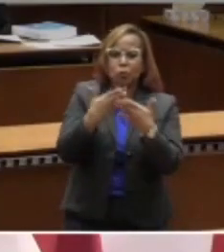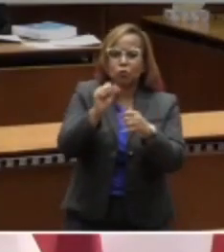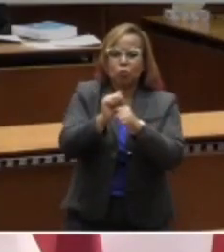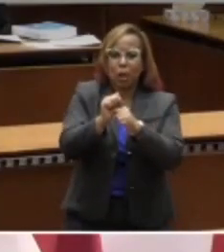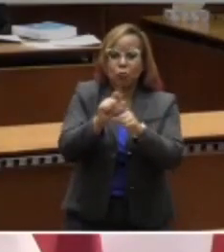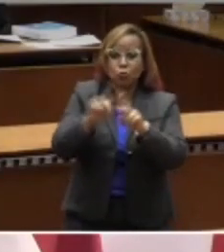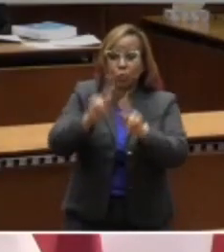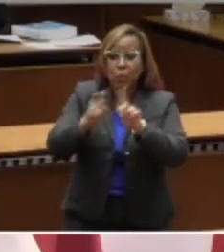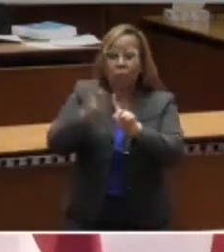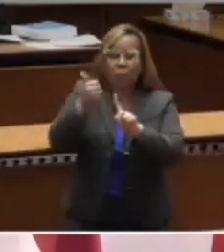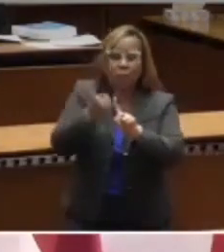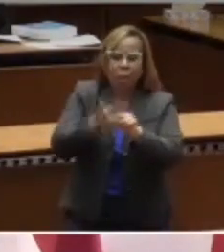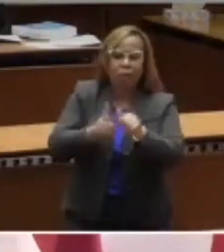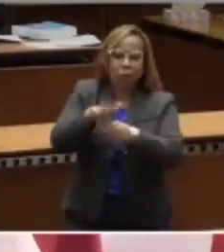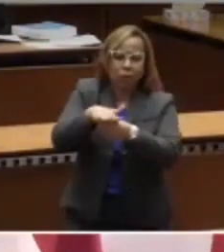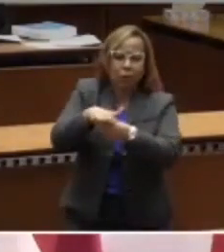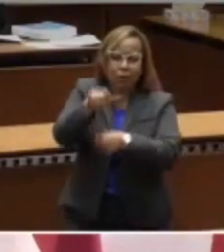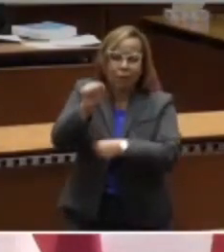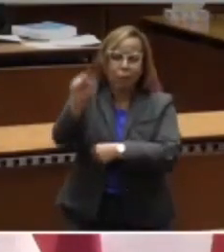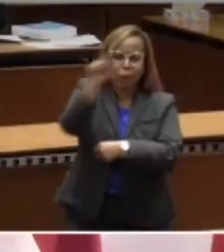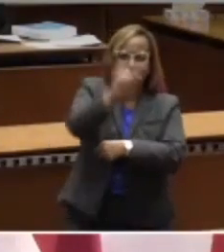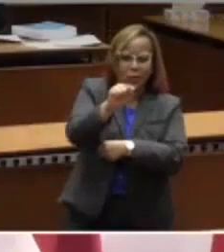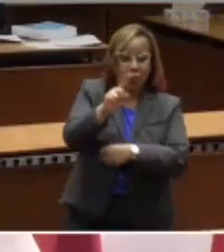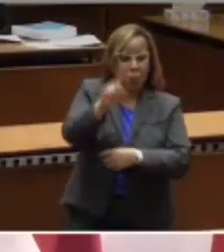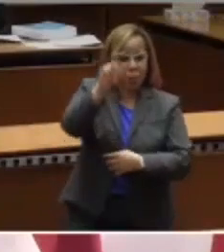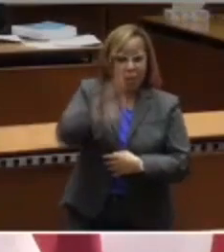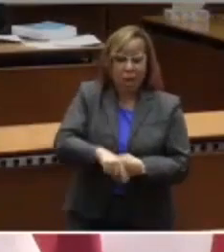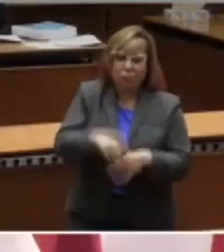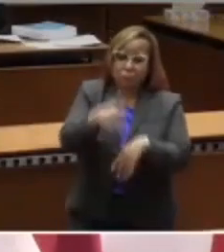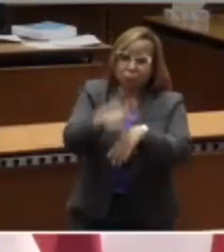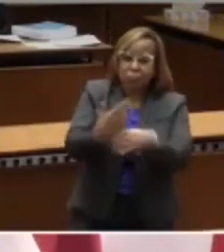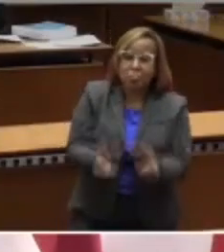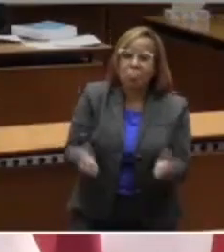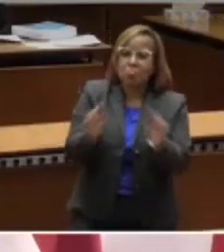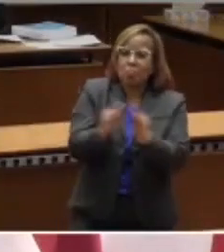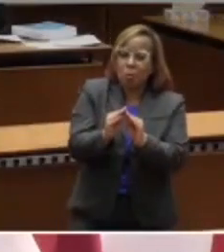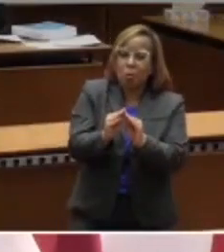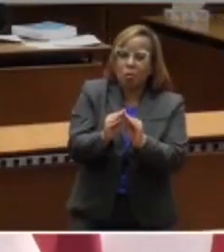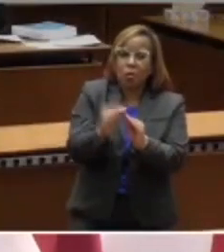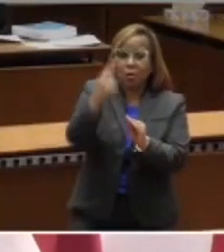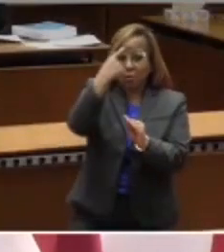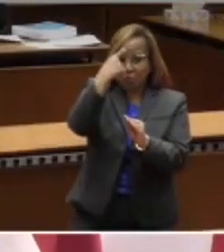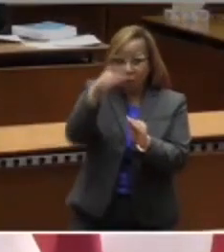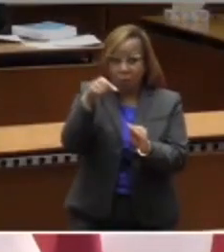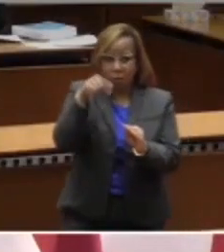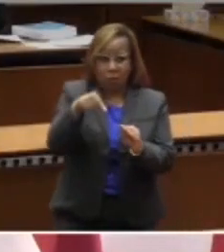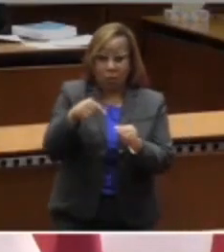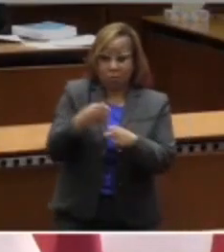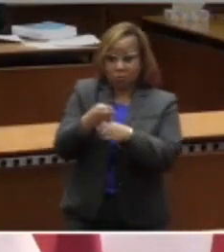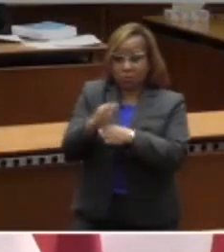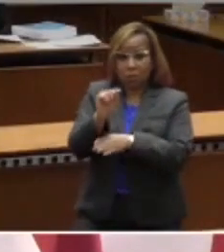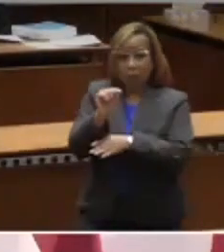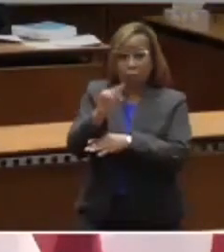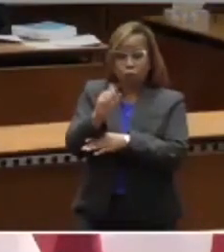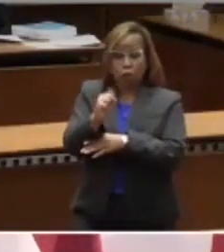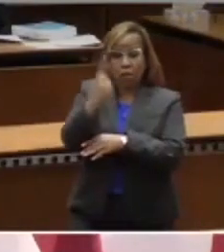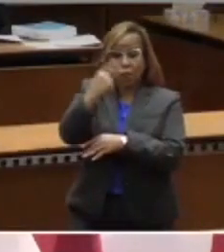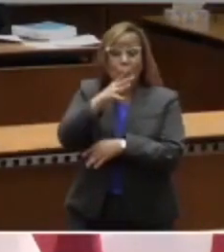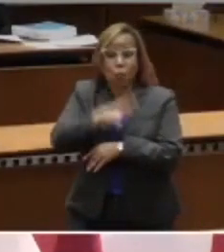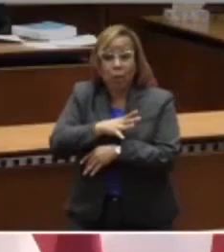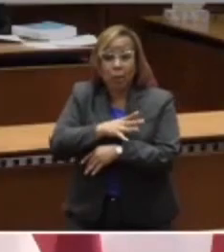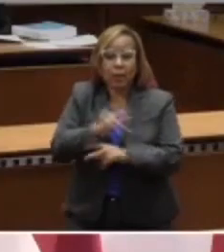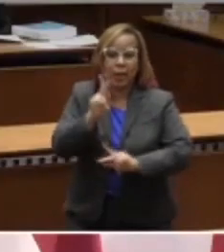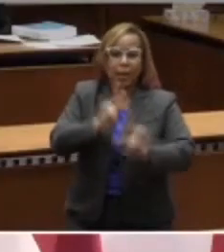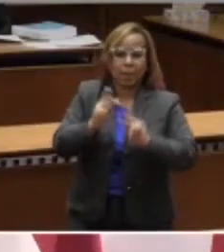from every neighborhood. We have to open up more opportunity for in the trades for women and people of